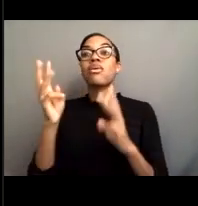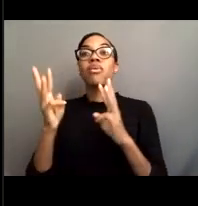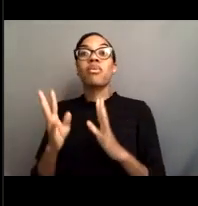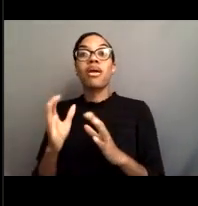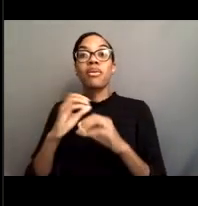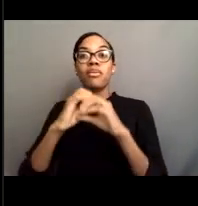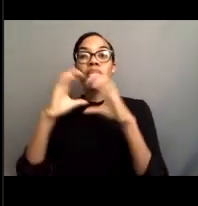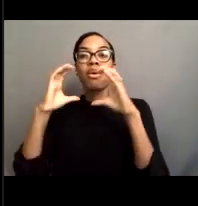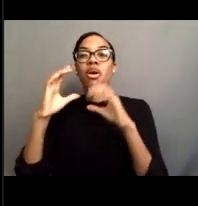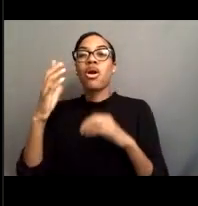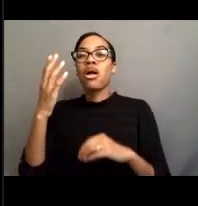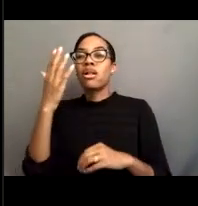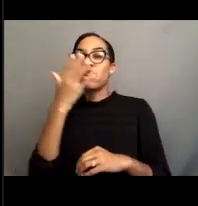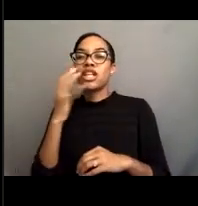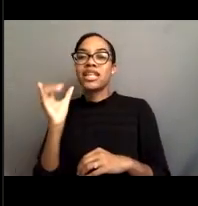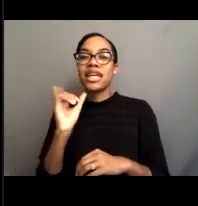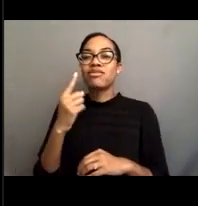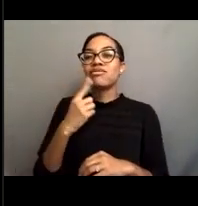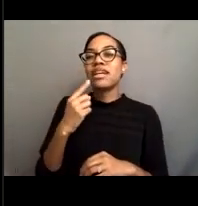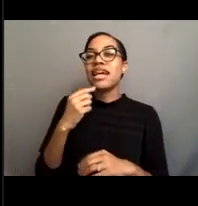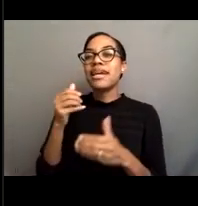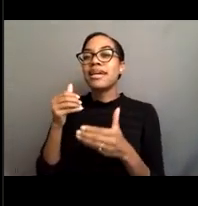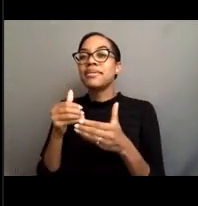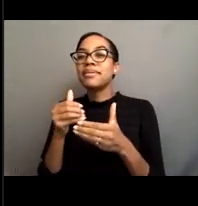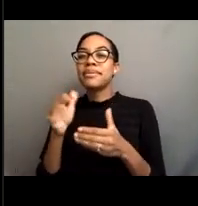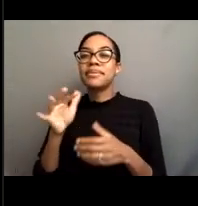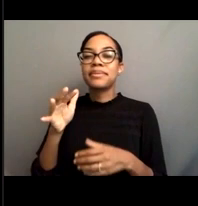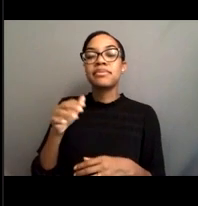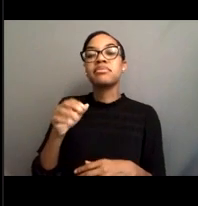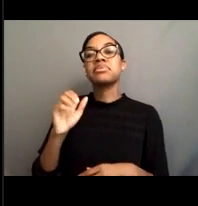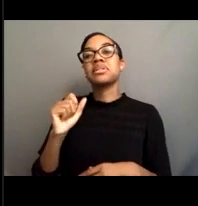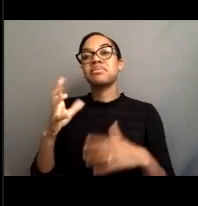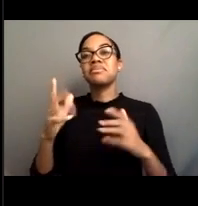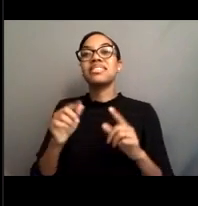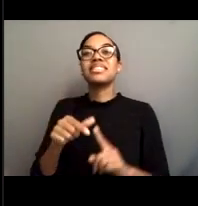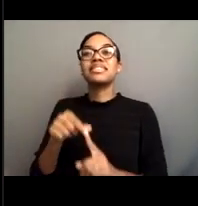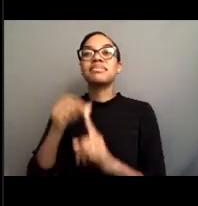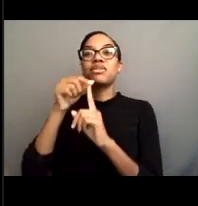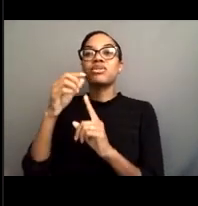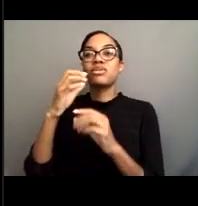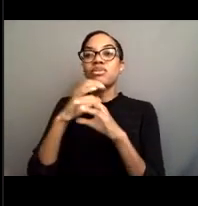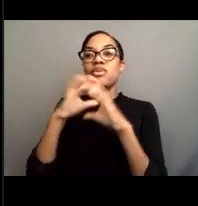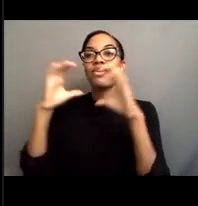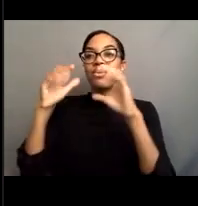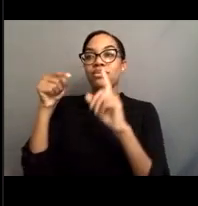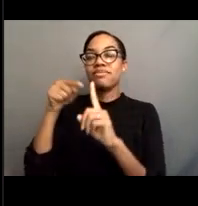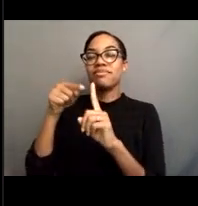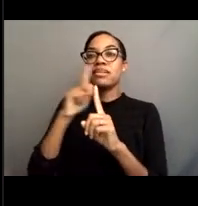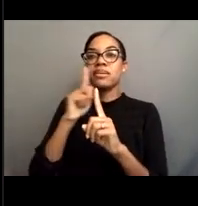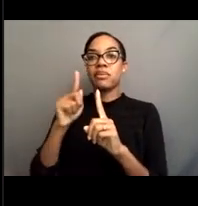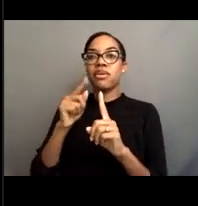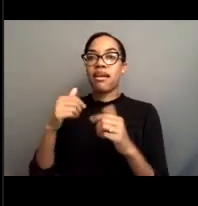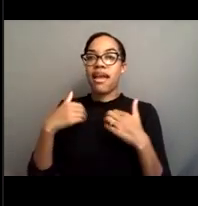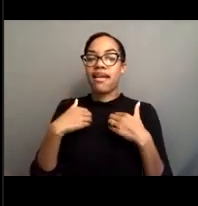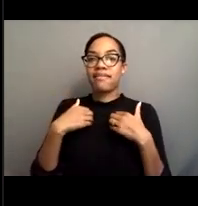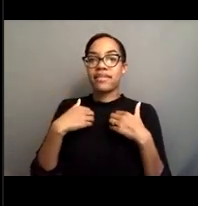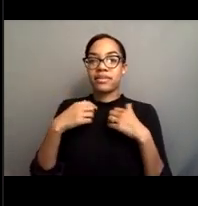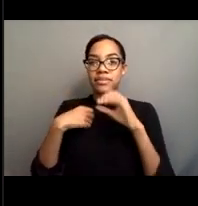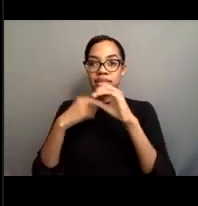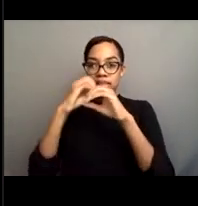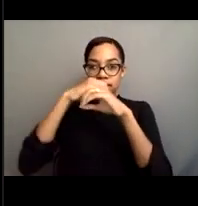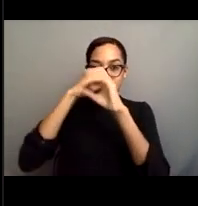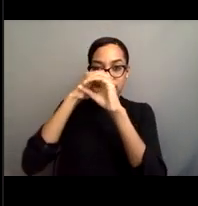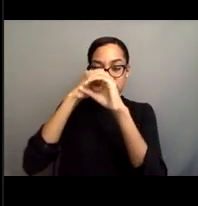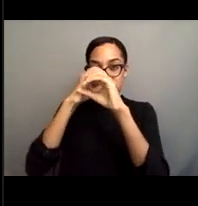like a red. Those are some special weather balloons that folks will track with like a telescope. So there are different color